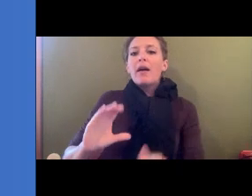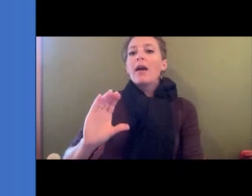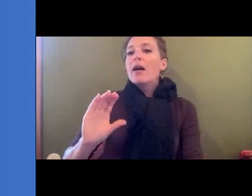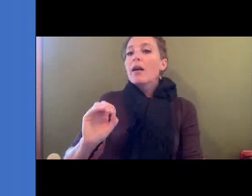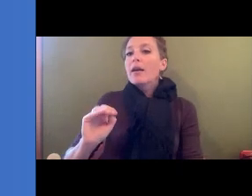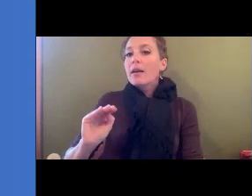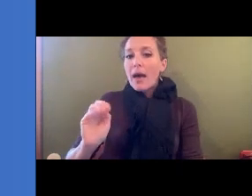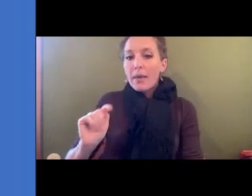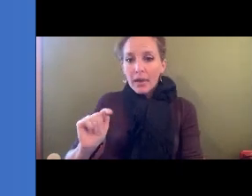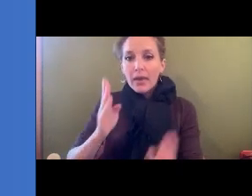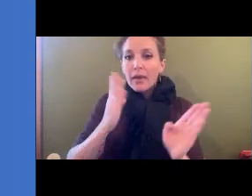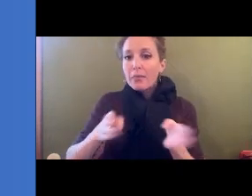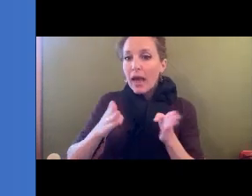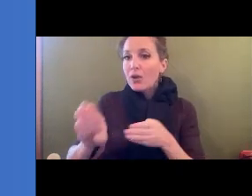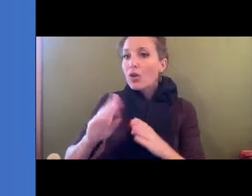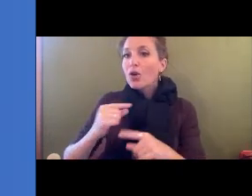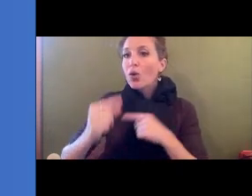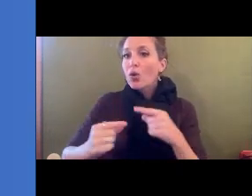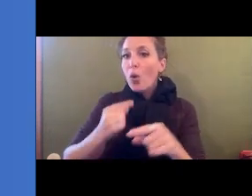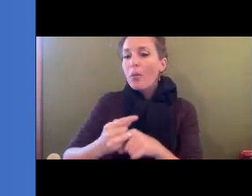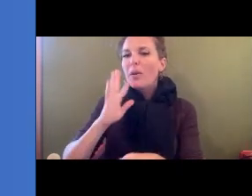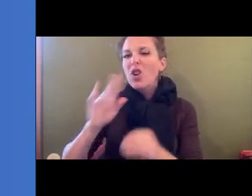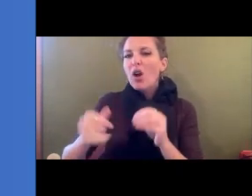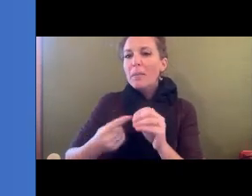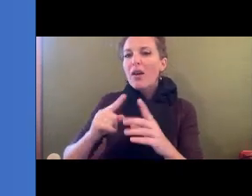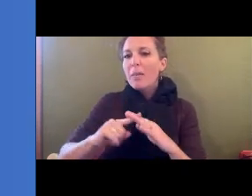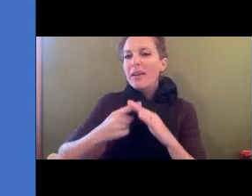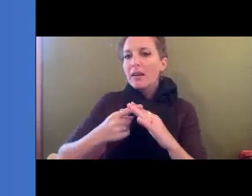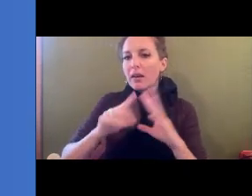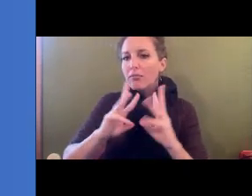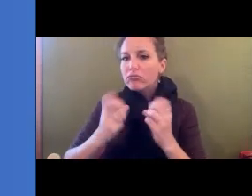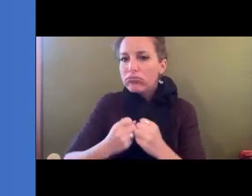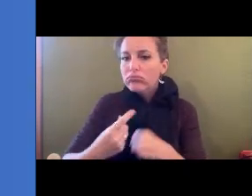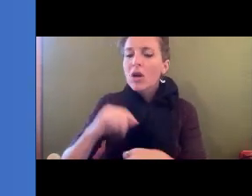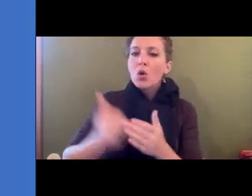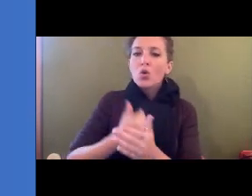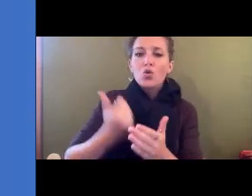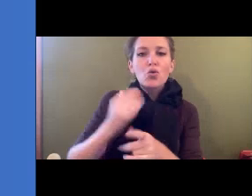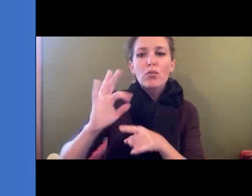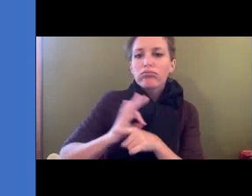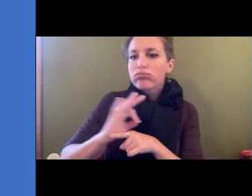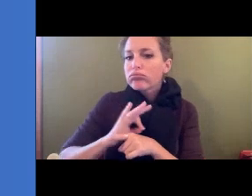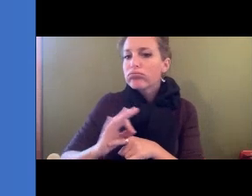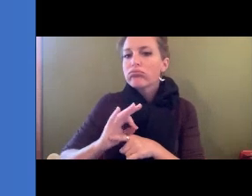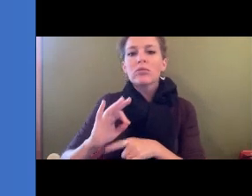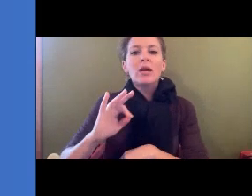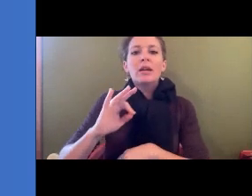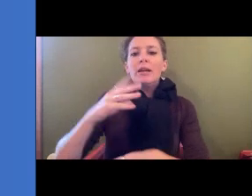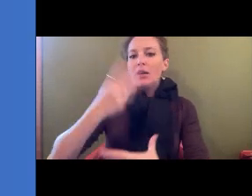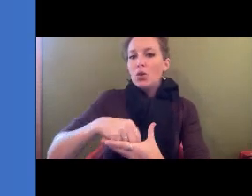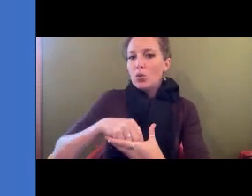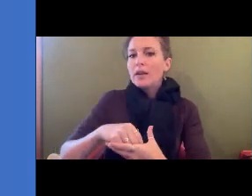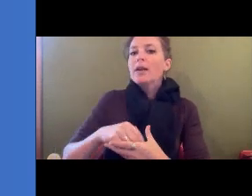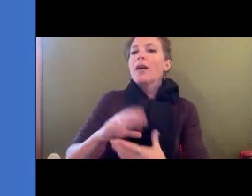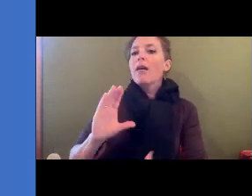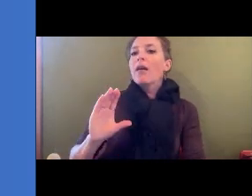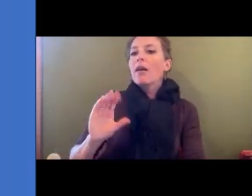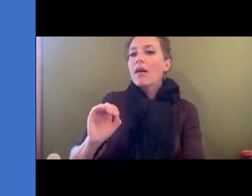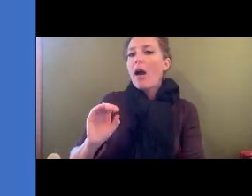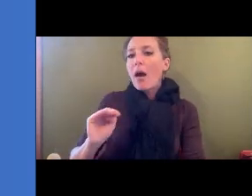again at the beginning, but we'll be offering a whole bunch of new functionality within Climate Planner Global. If you remember, that is the